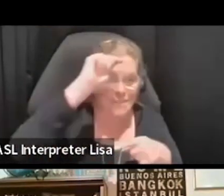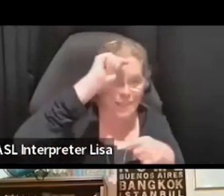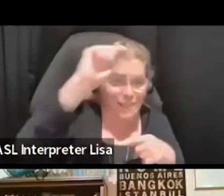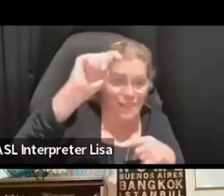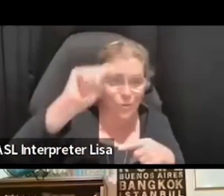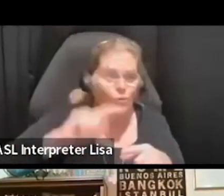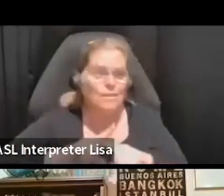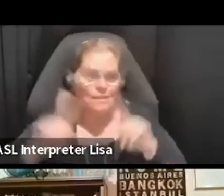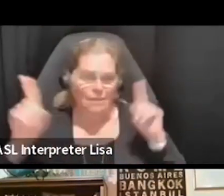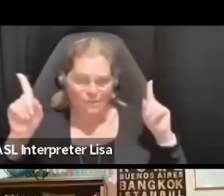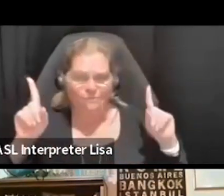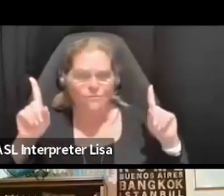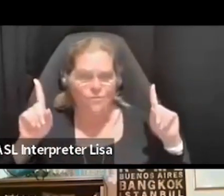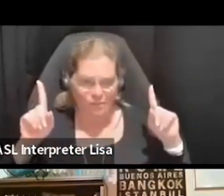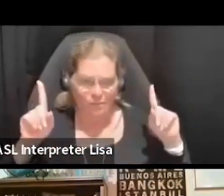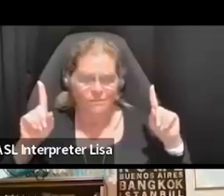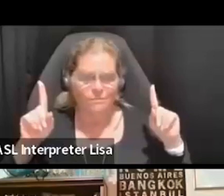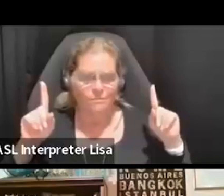on the